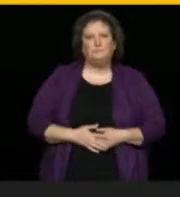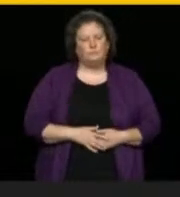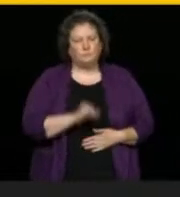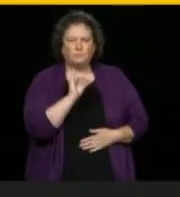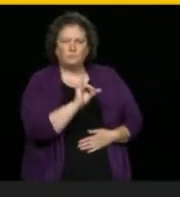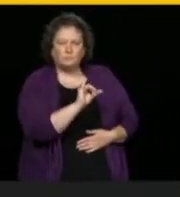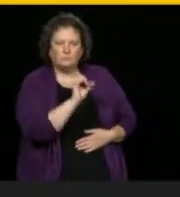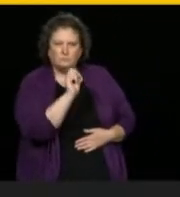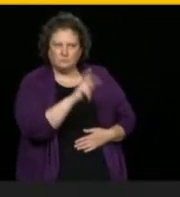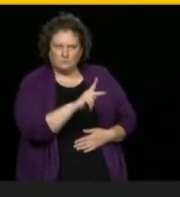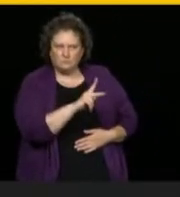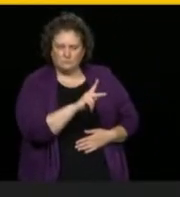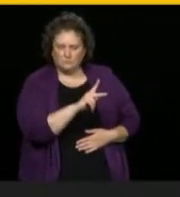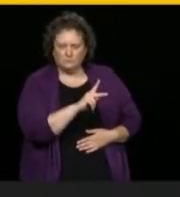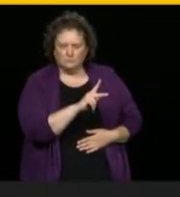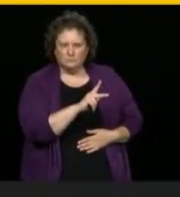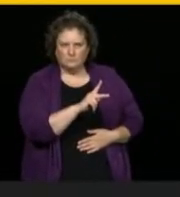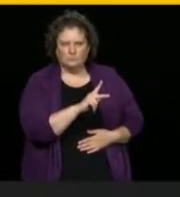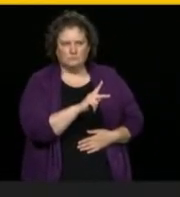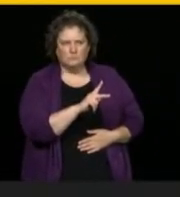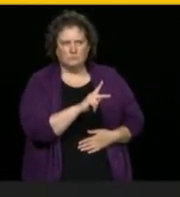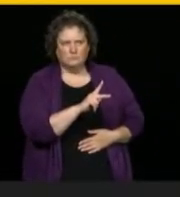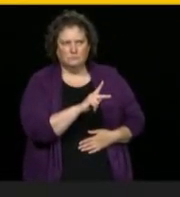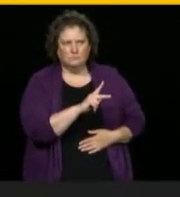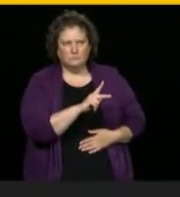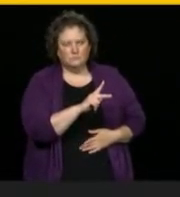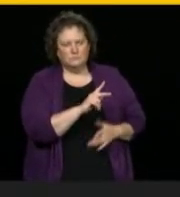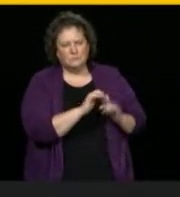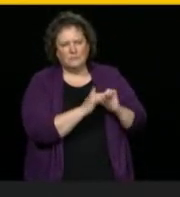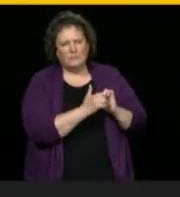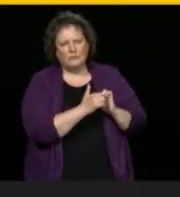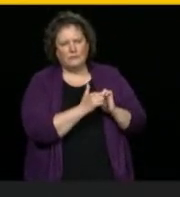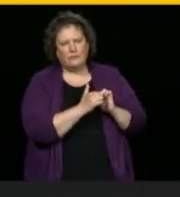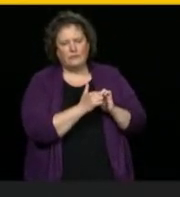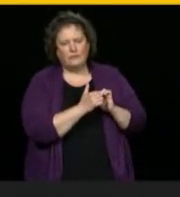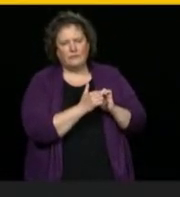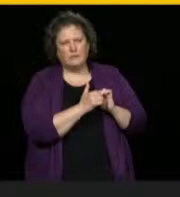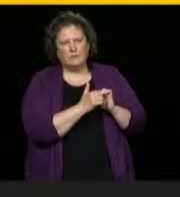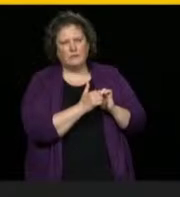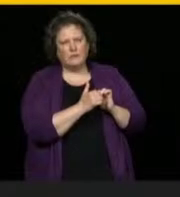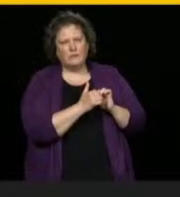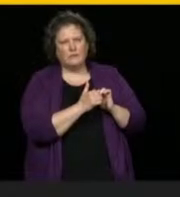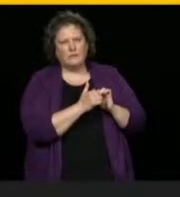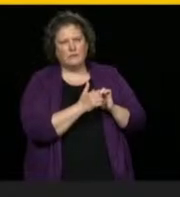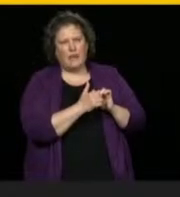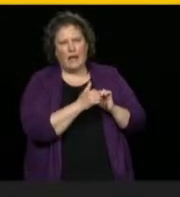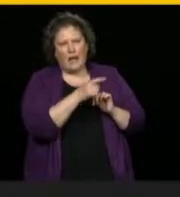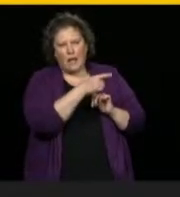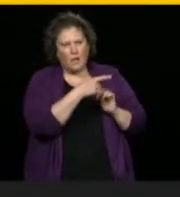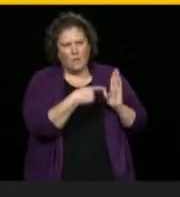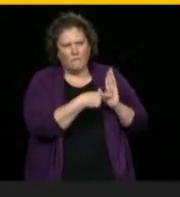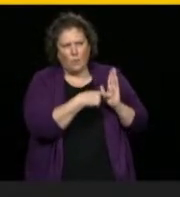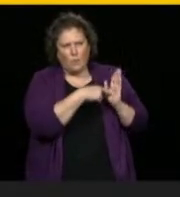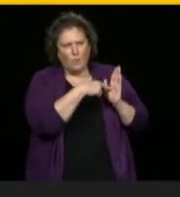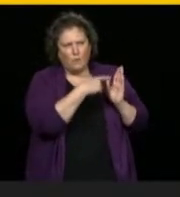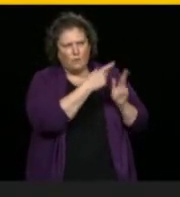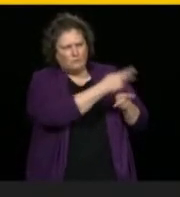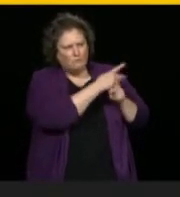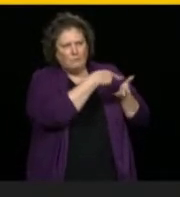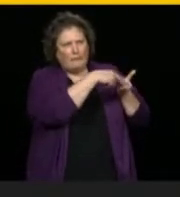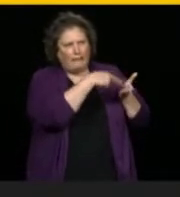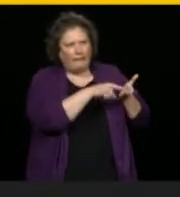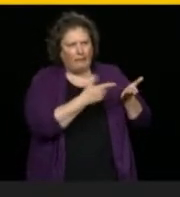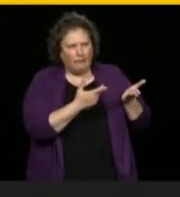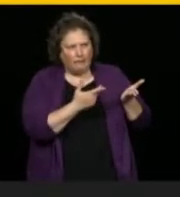de crédit du Canada récemment are a you été going abaissée to par une agence internationale. pay for Est-ce que this? vous excluez des hausses de Our taxes, credit d'impôts, rating un report de decreased. Are certaines you